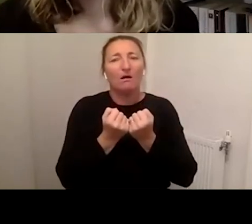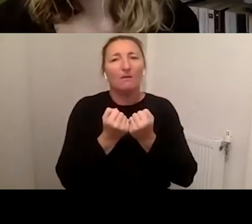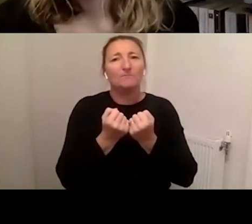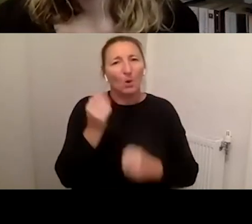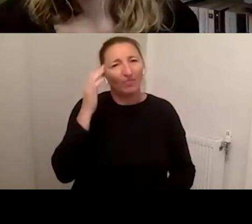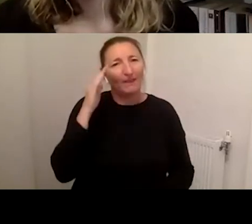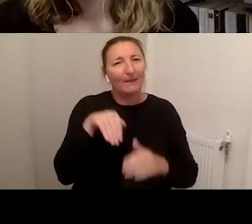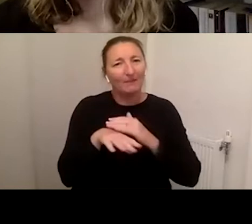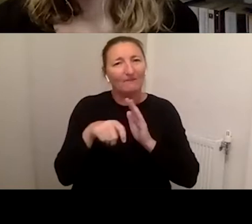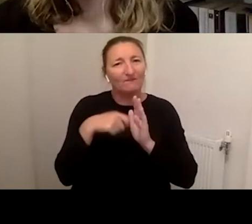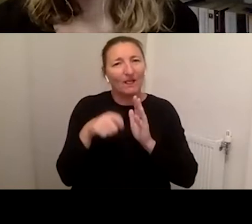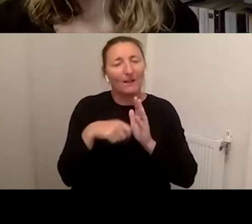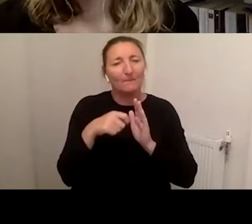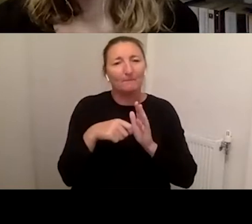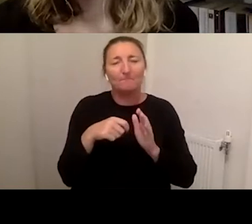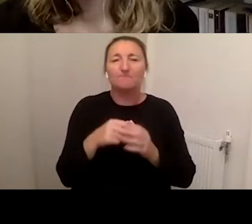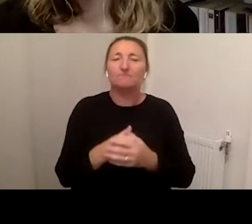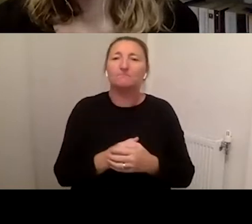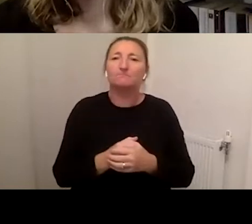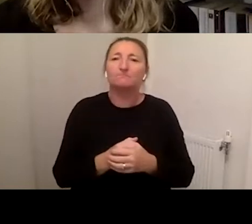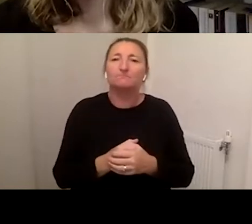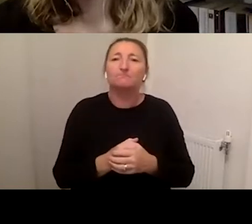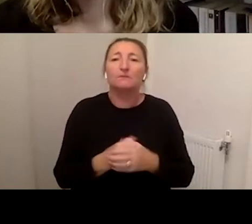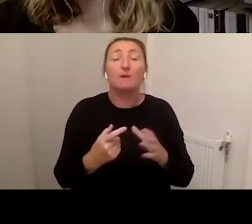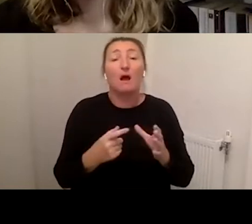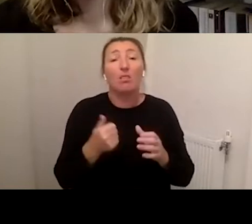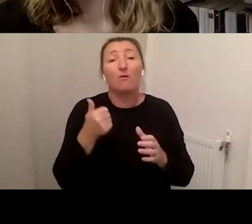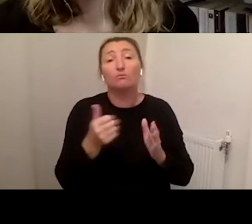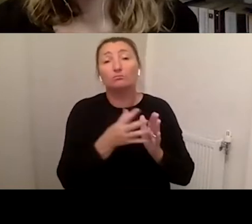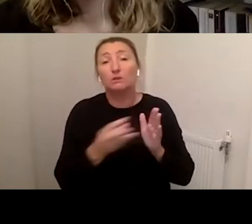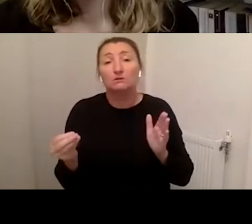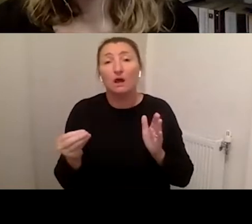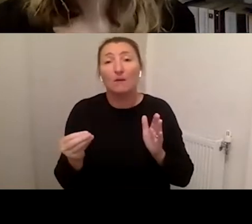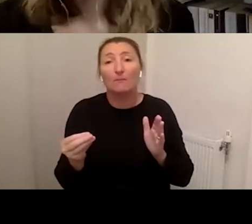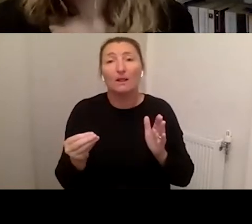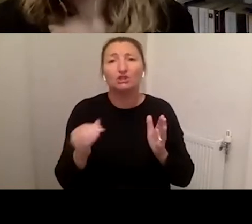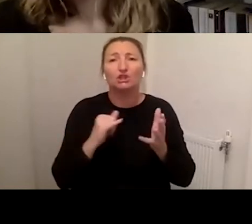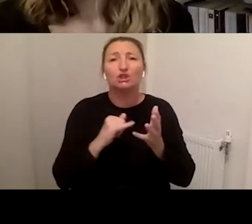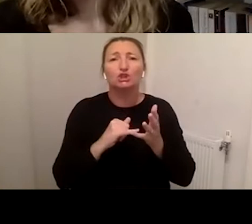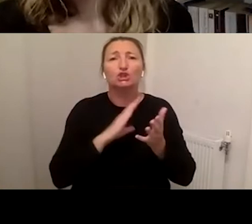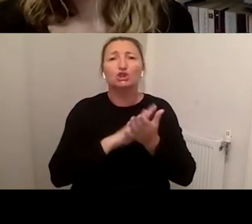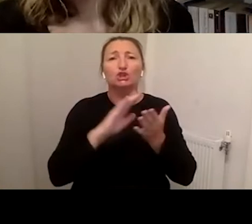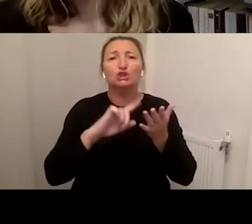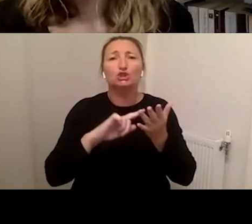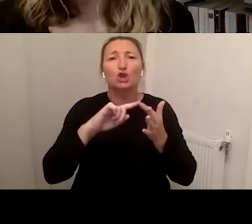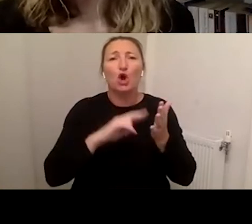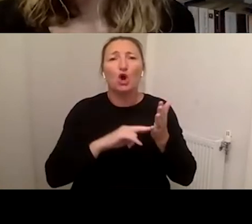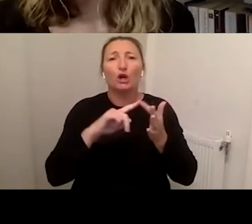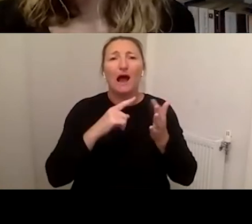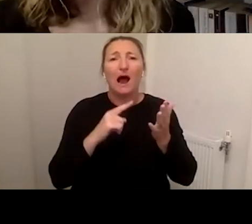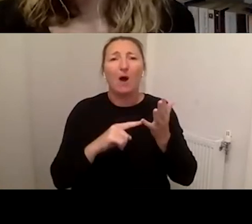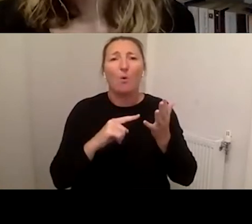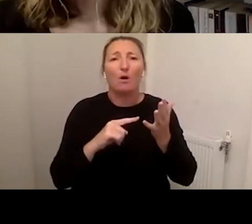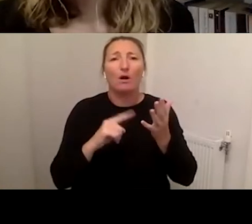Yeah. So, but another good example is Schönau in Germany. So the energy